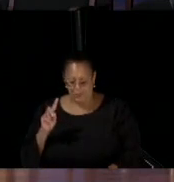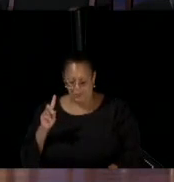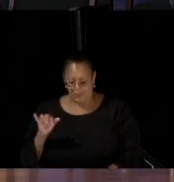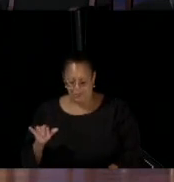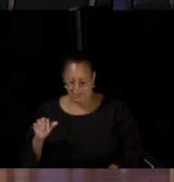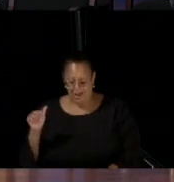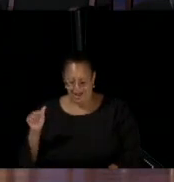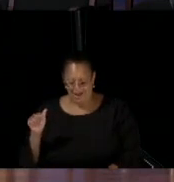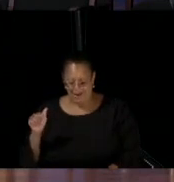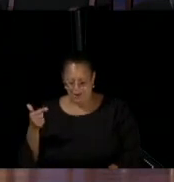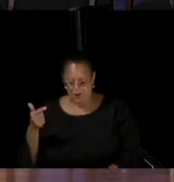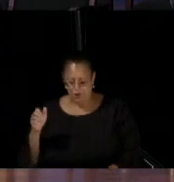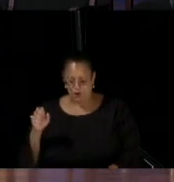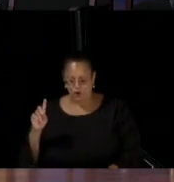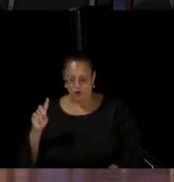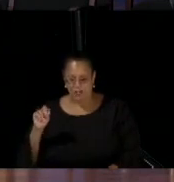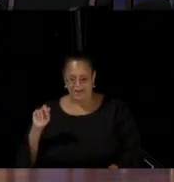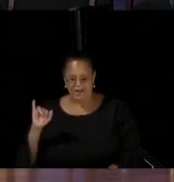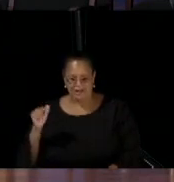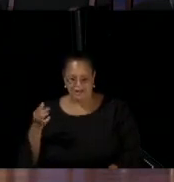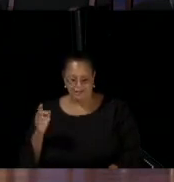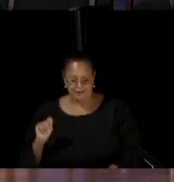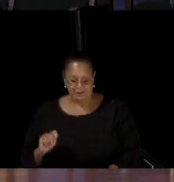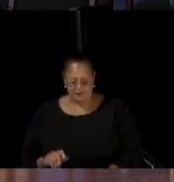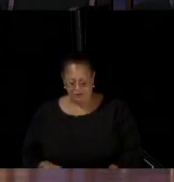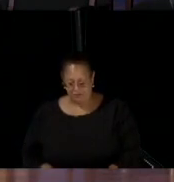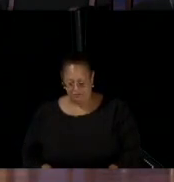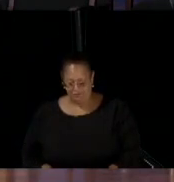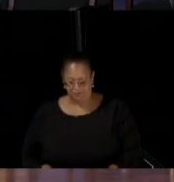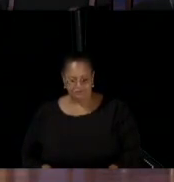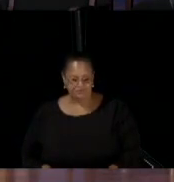Cody Aiden Goodnight.